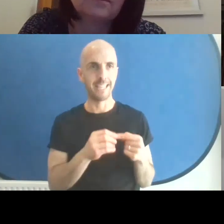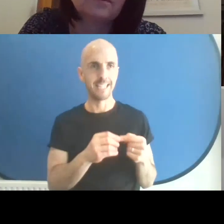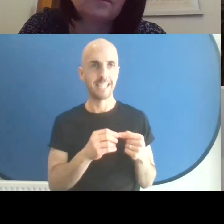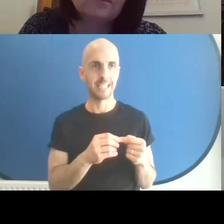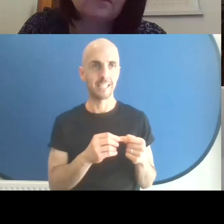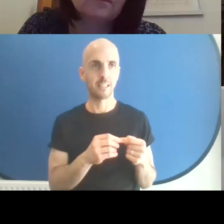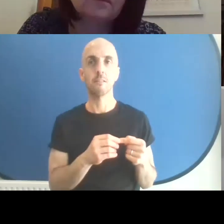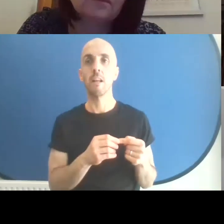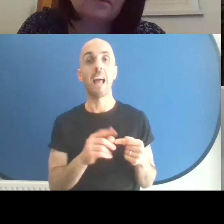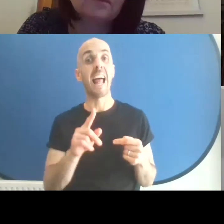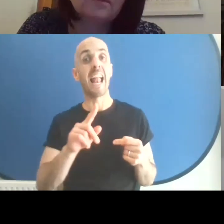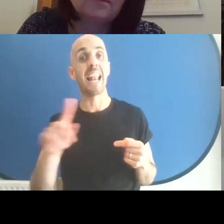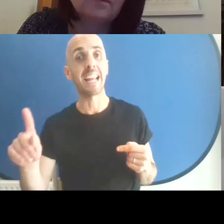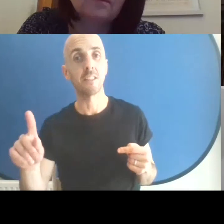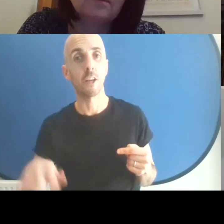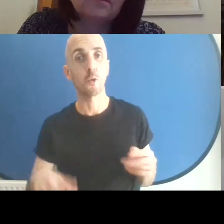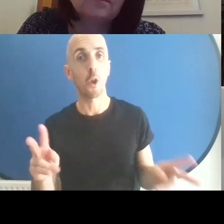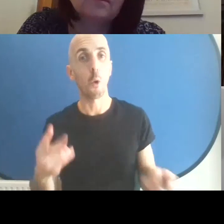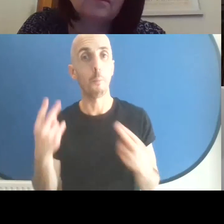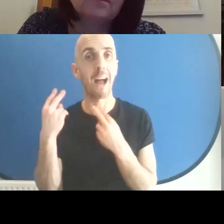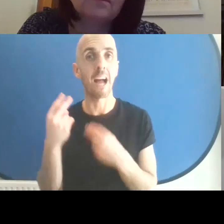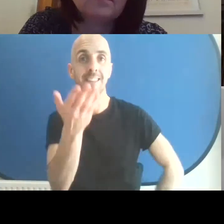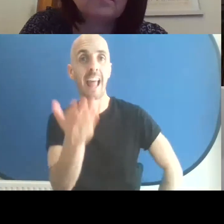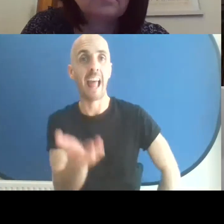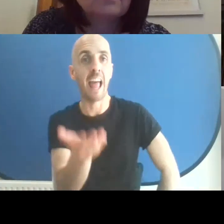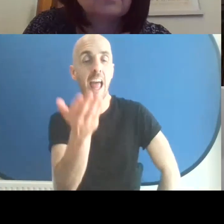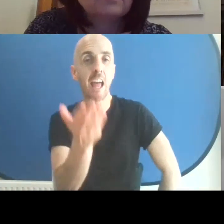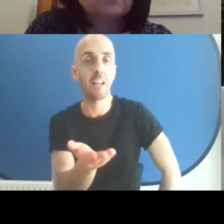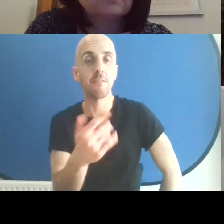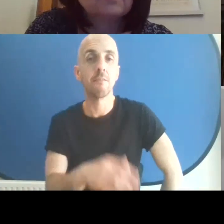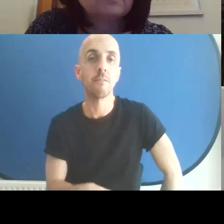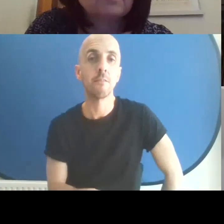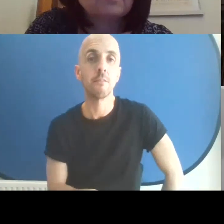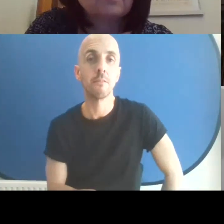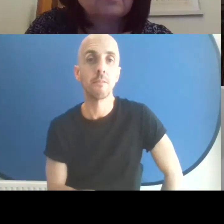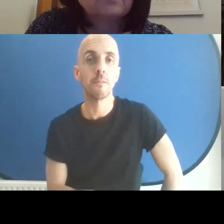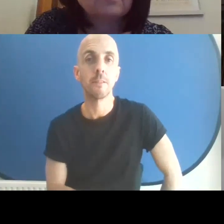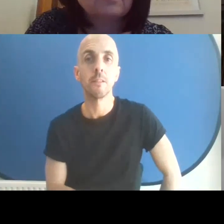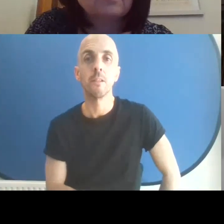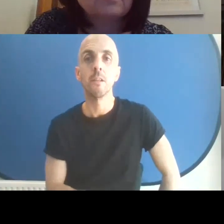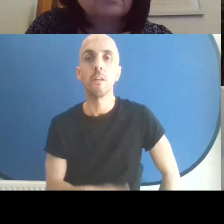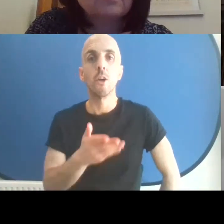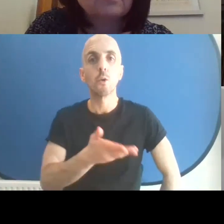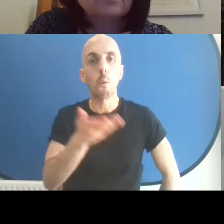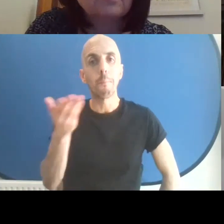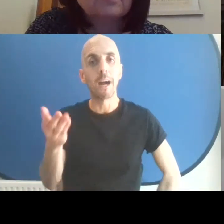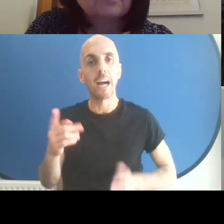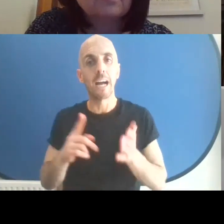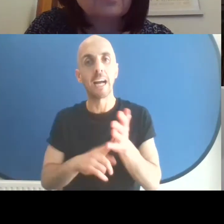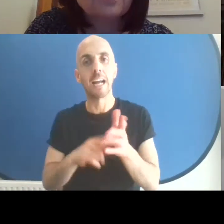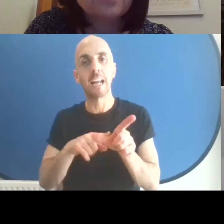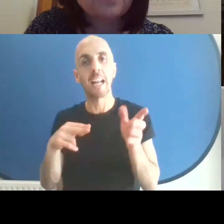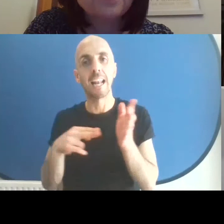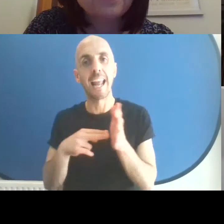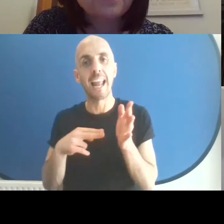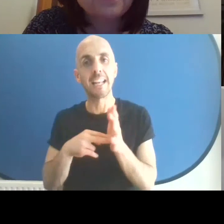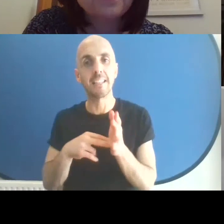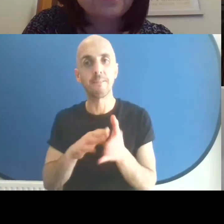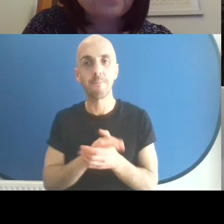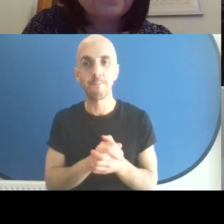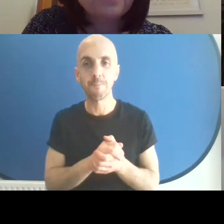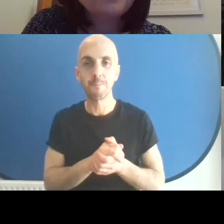decisions that were made during. Brilliant, Jonathan. Thank you. And just quickly back to Lynn, and then I think we're there. I'm making sure that we've got one of